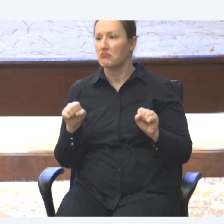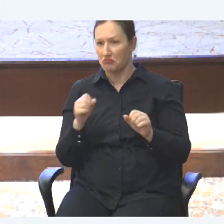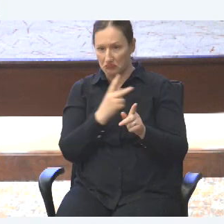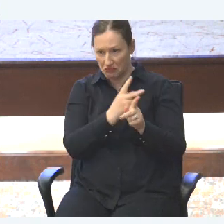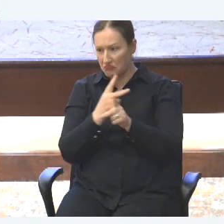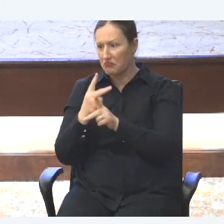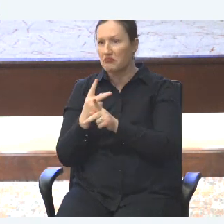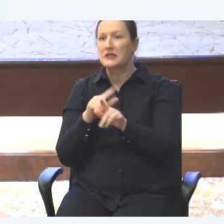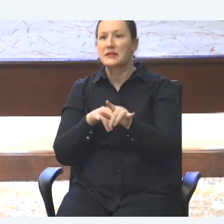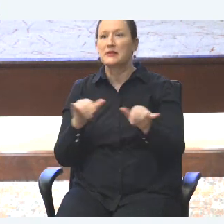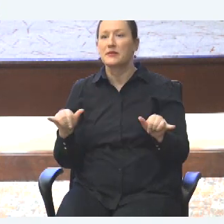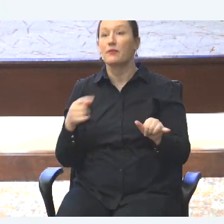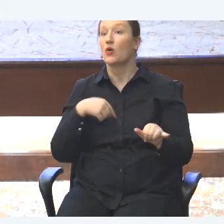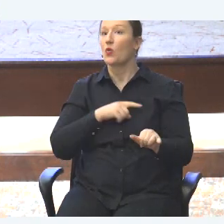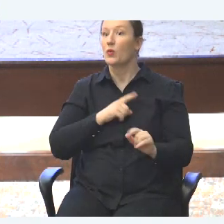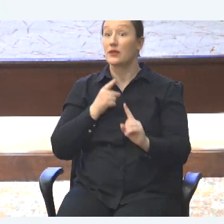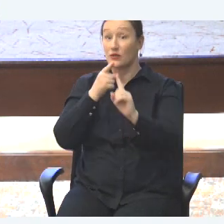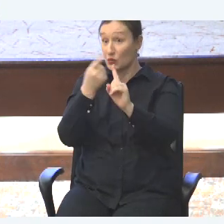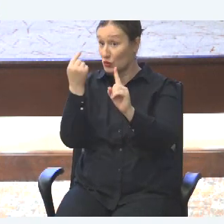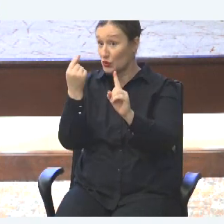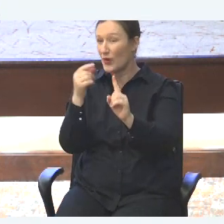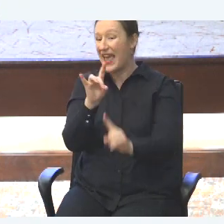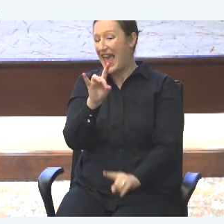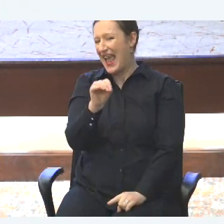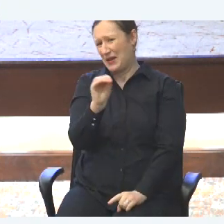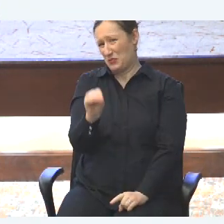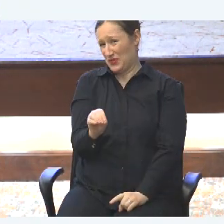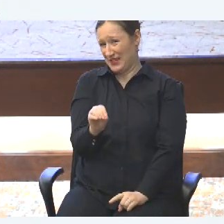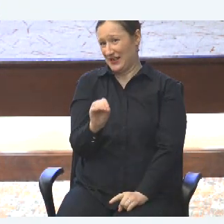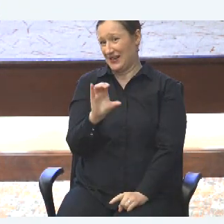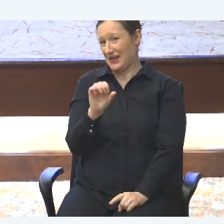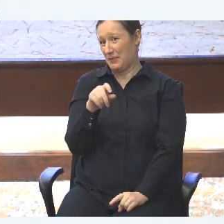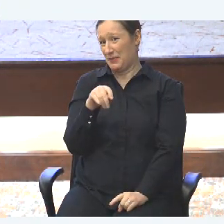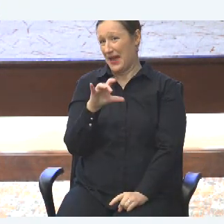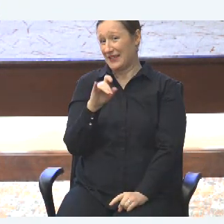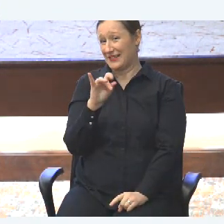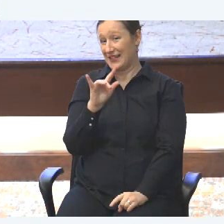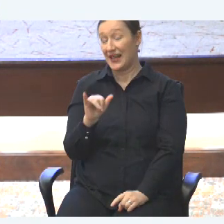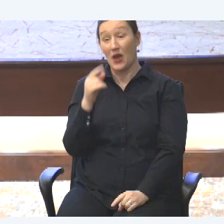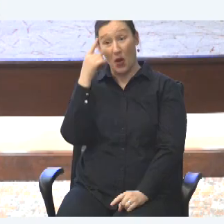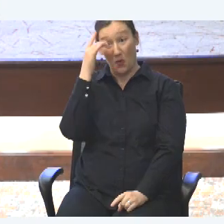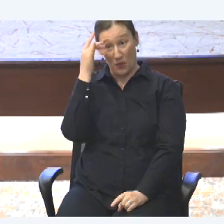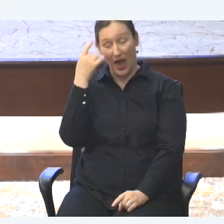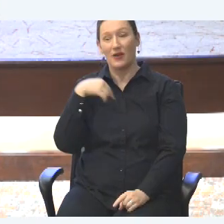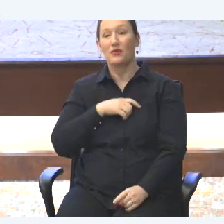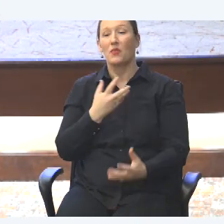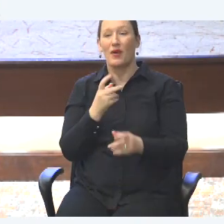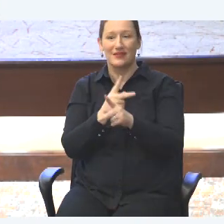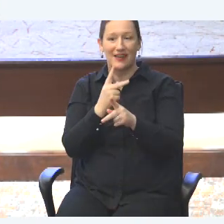something else, it's ideal to aim for that 80% capacity for positive animal welfare.